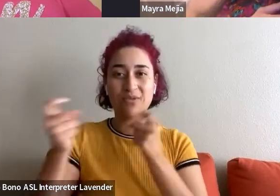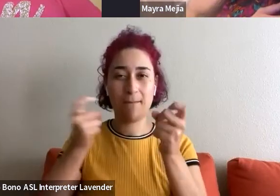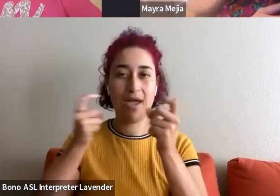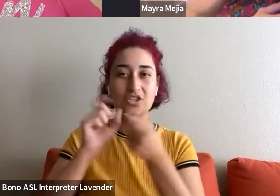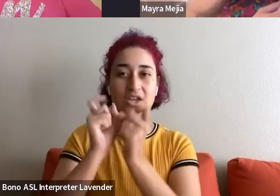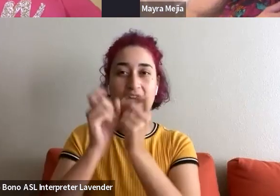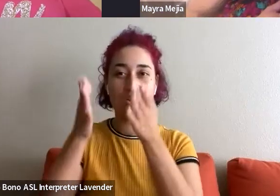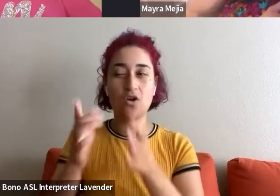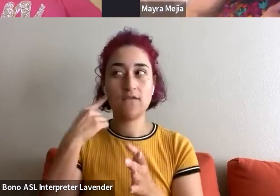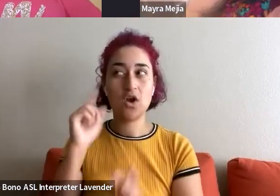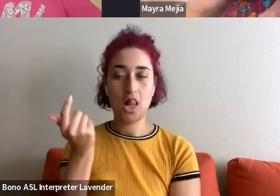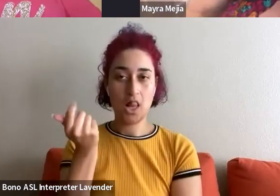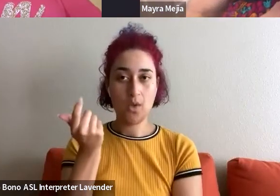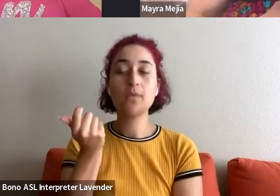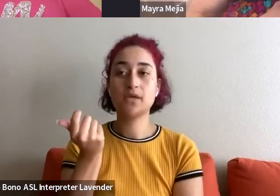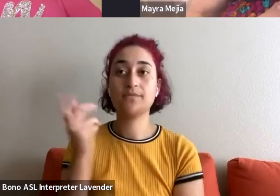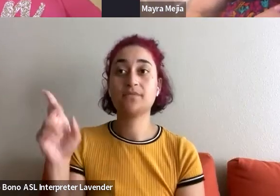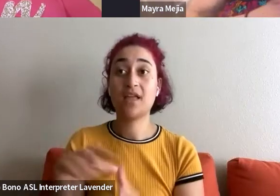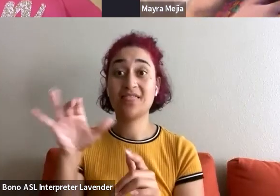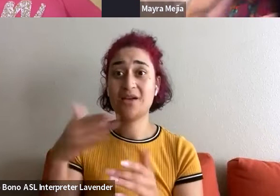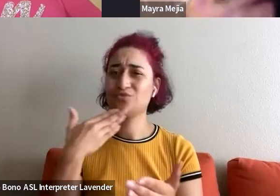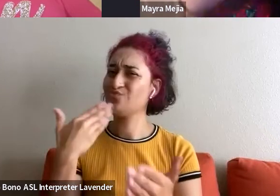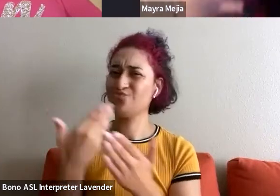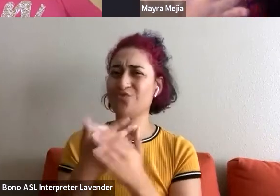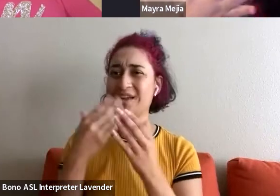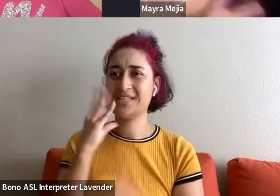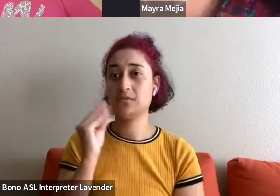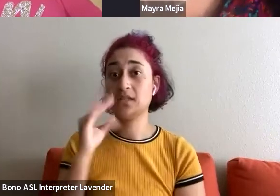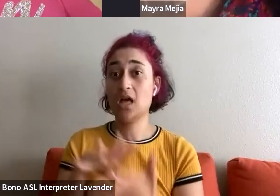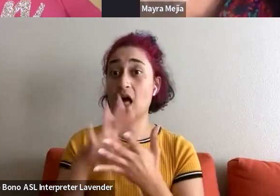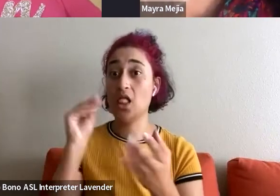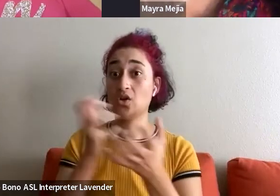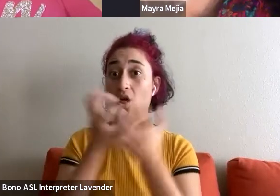a while. And that was a great experience for me. I learned a lot there.